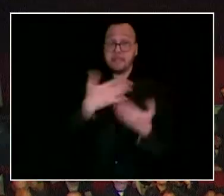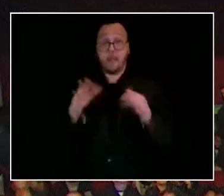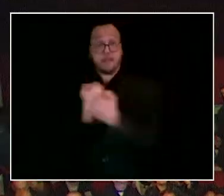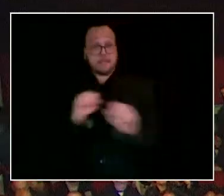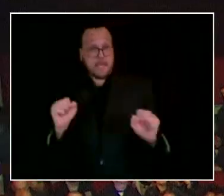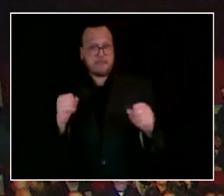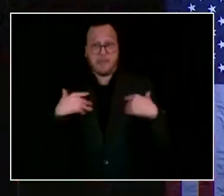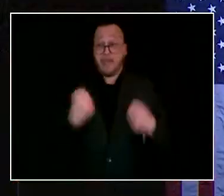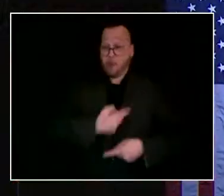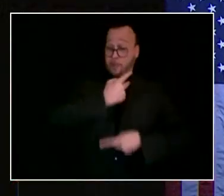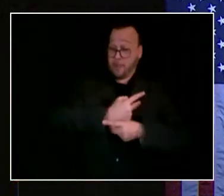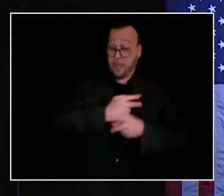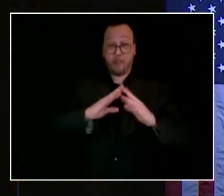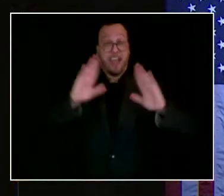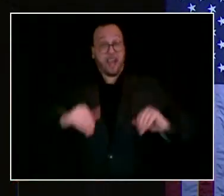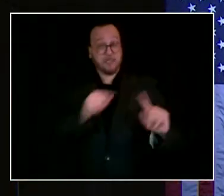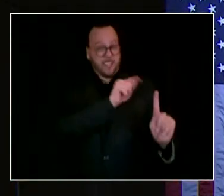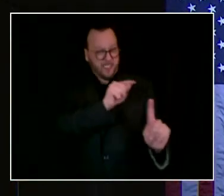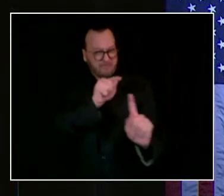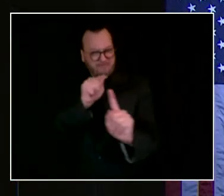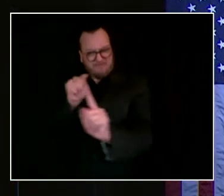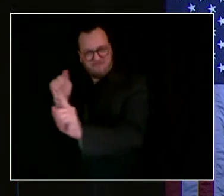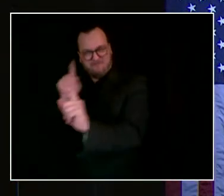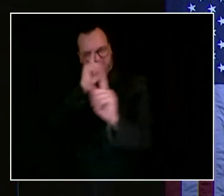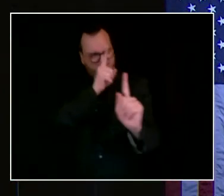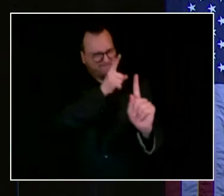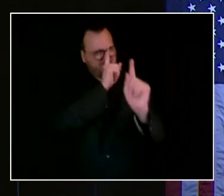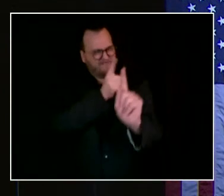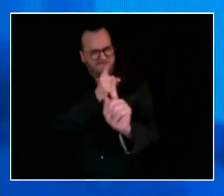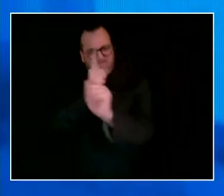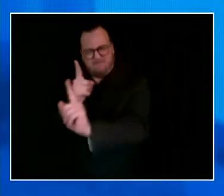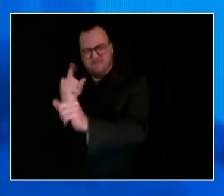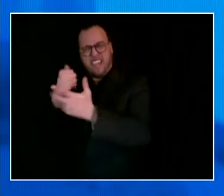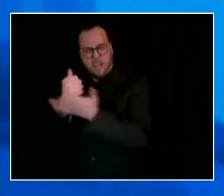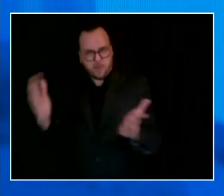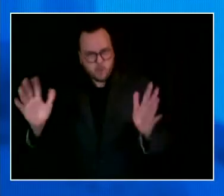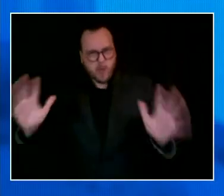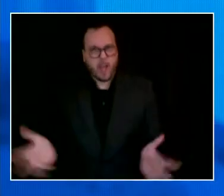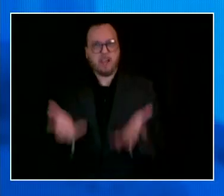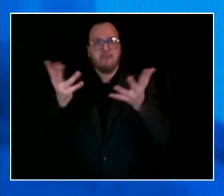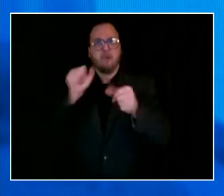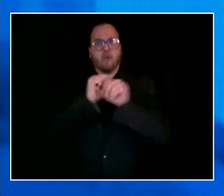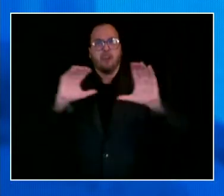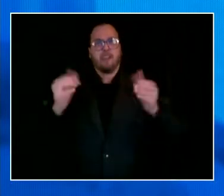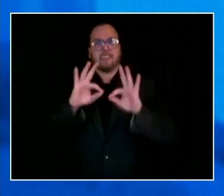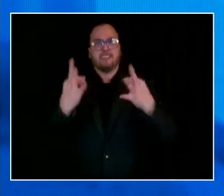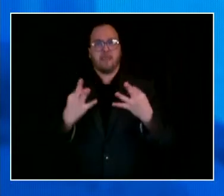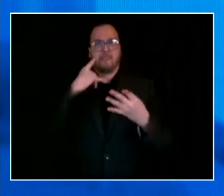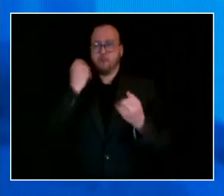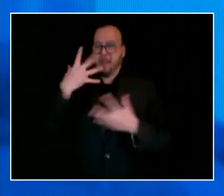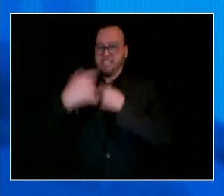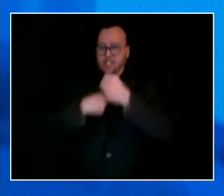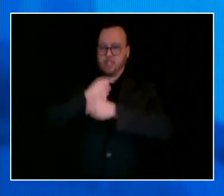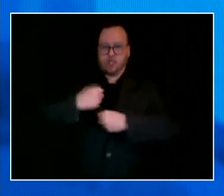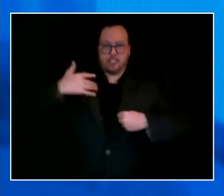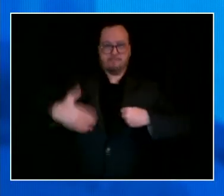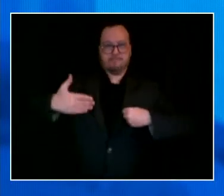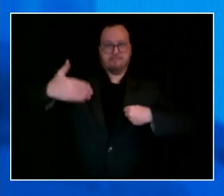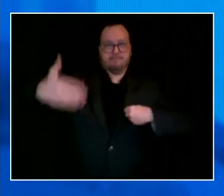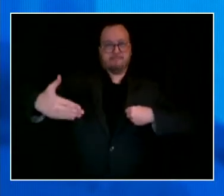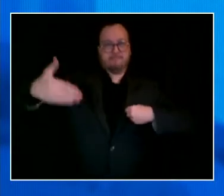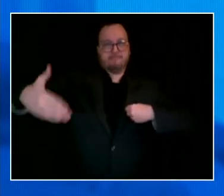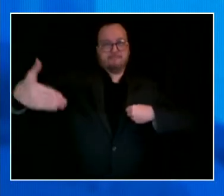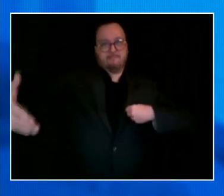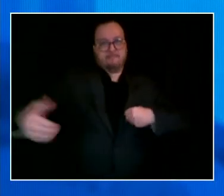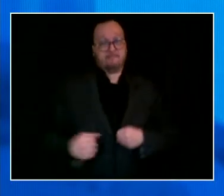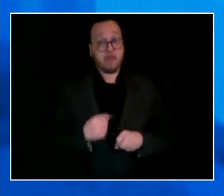to housing, these initiatives will uplift working class families in the years ahead. But in New York City, we do not measure